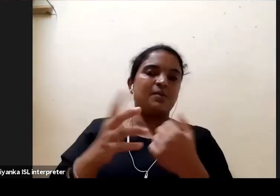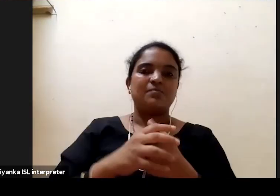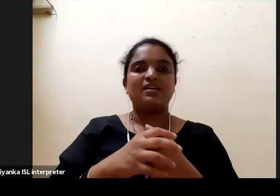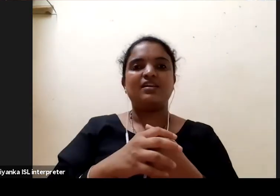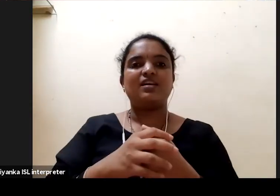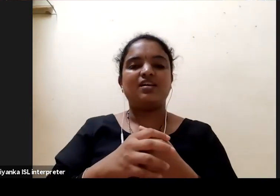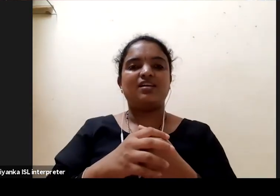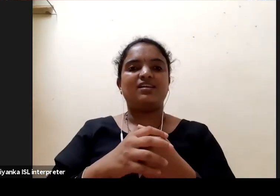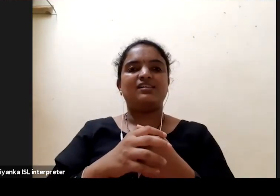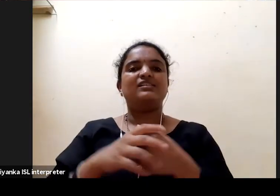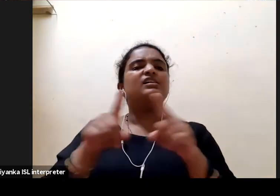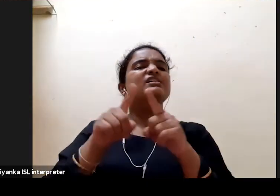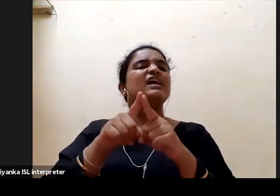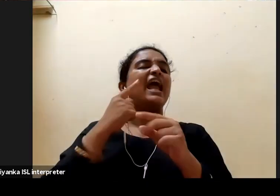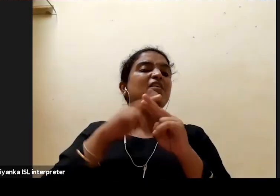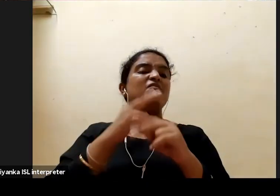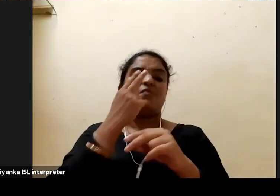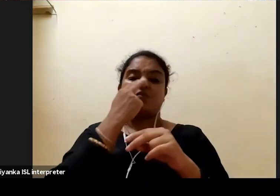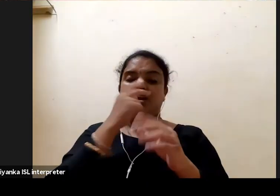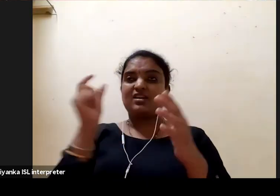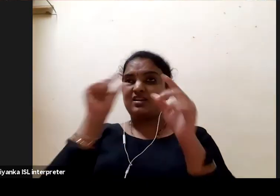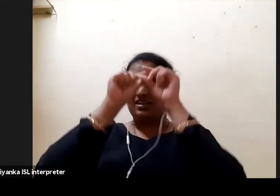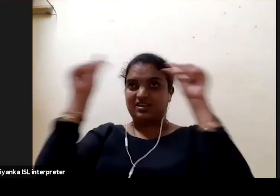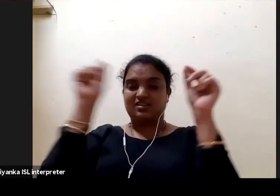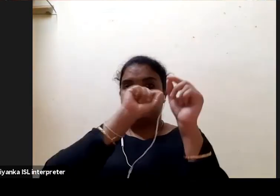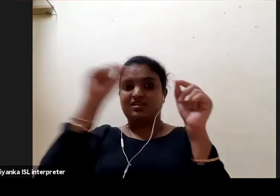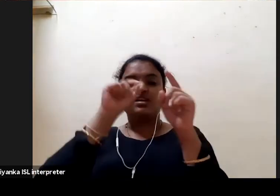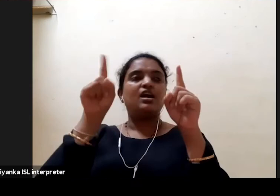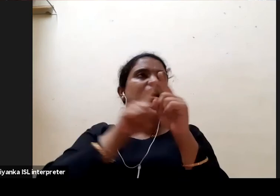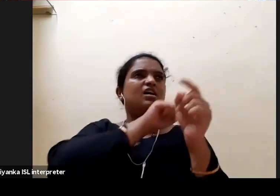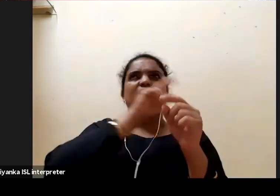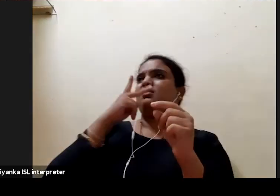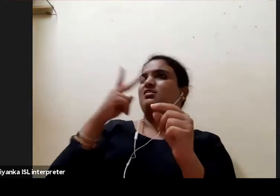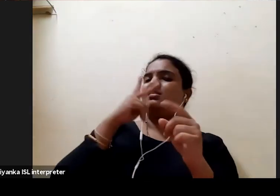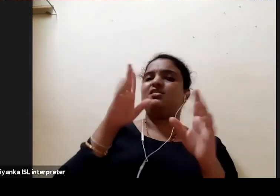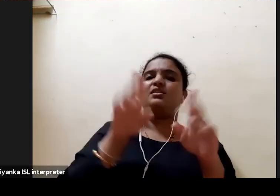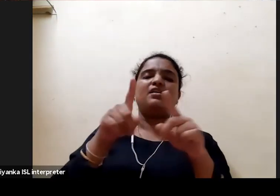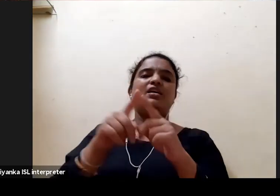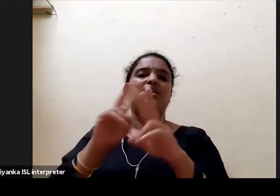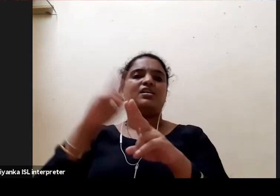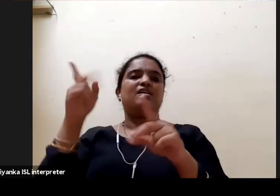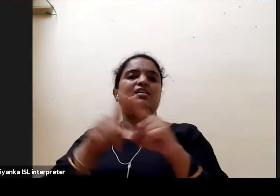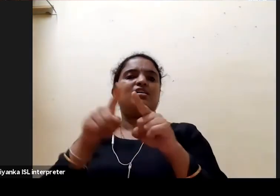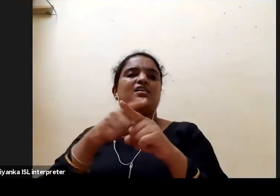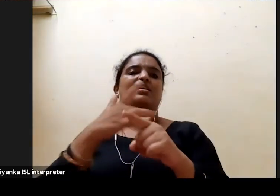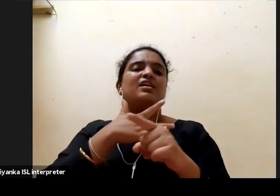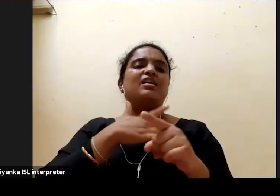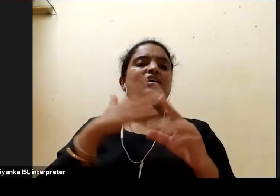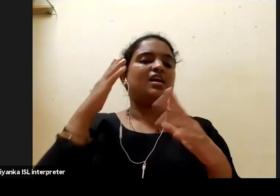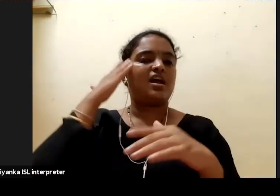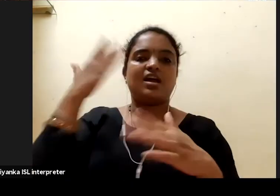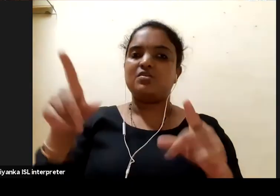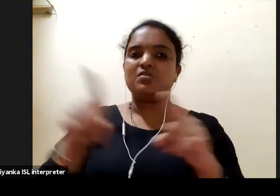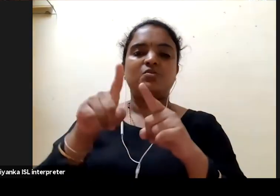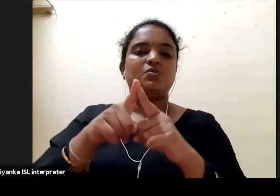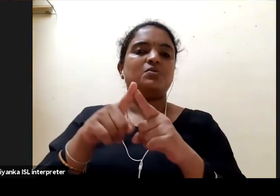So when you start off something funny, it just instantly hooks the reader, and maybe nobody else has had that experience as